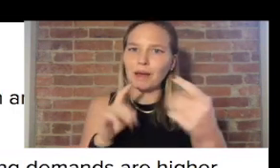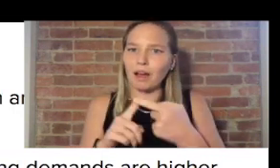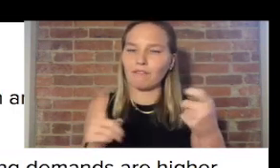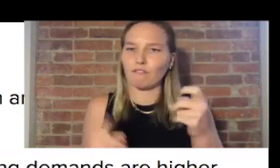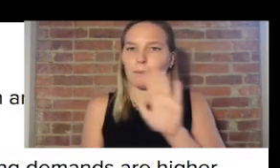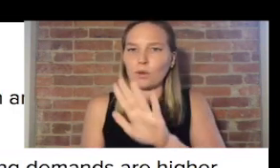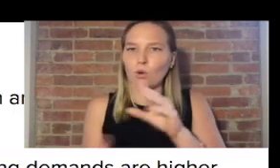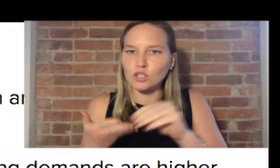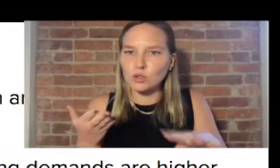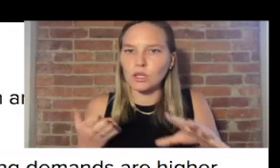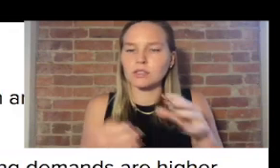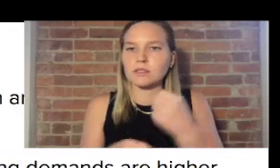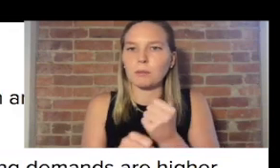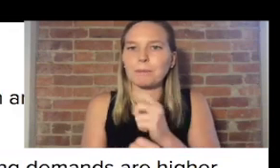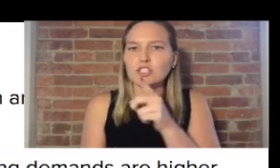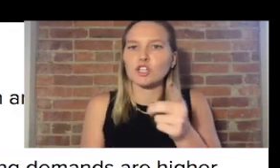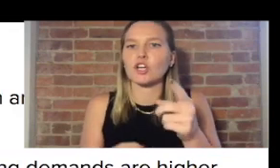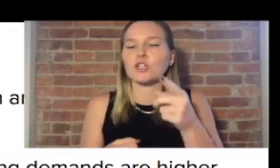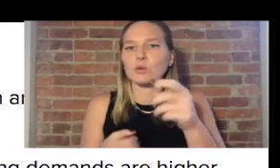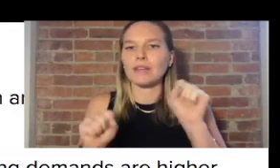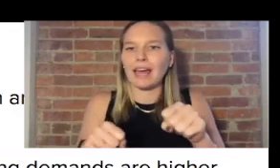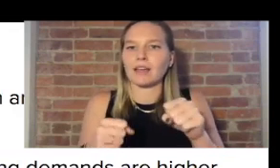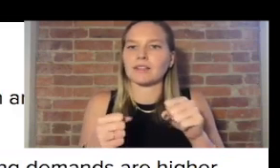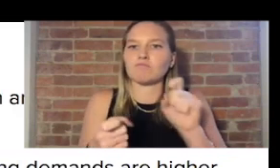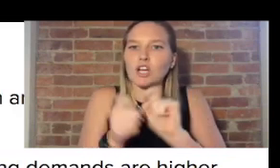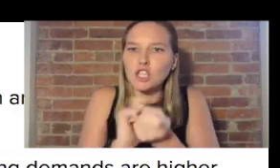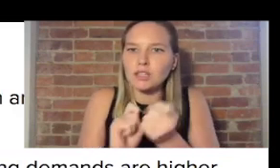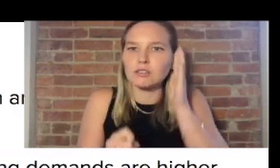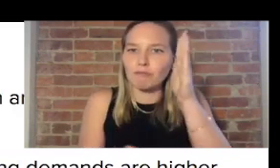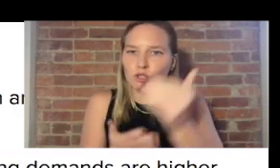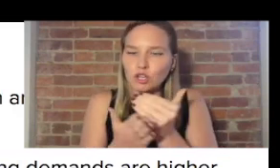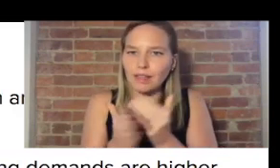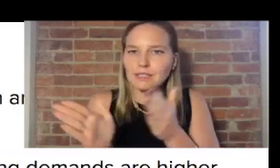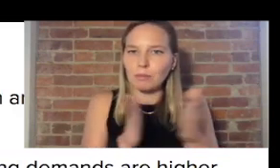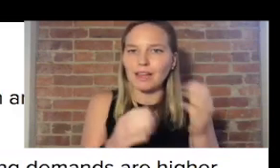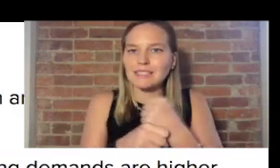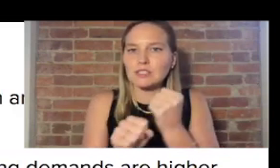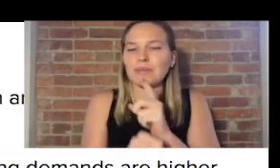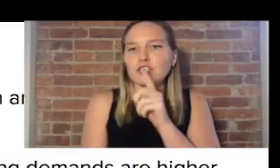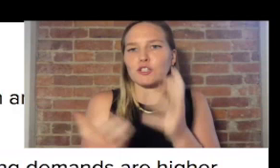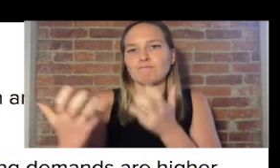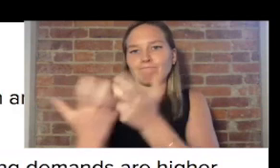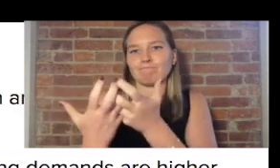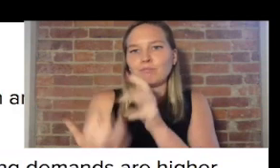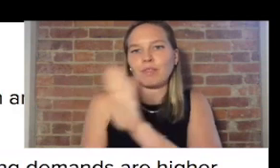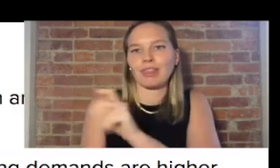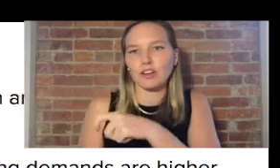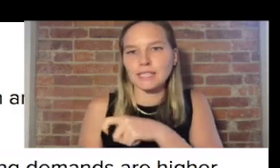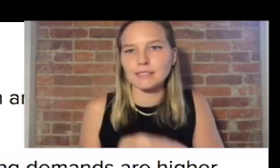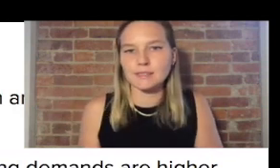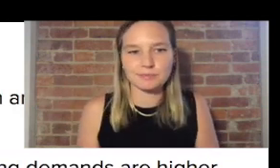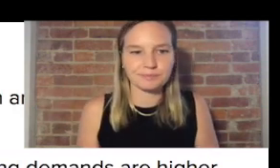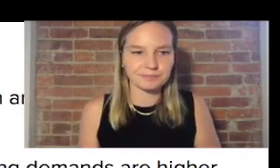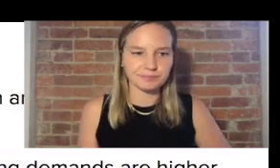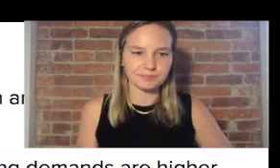Also, make sure that you invite feedback from your students. And make sure that you can adjust future lesson